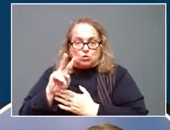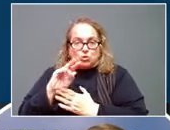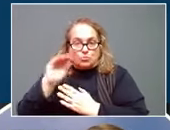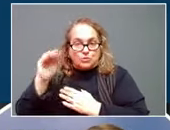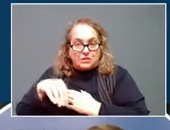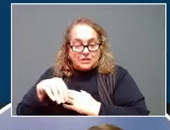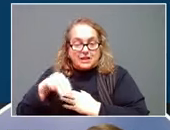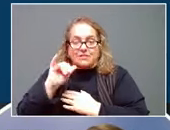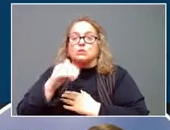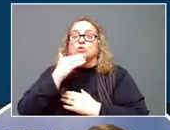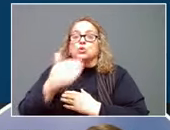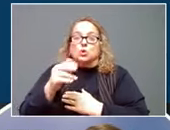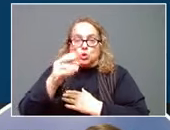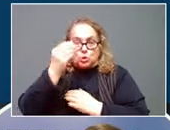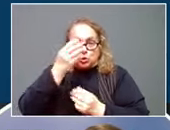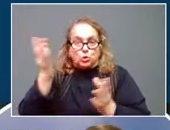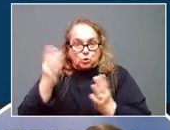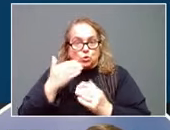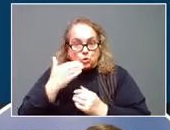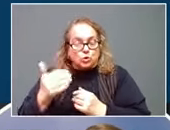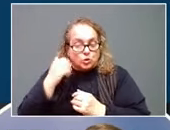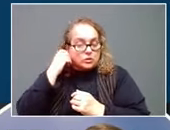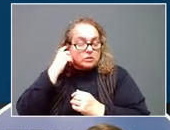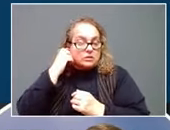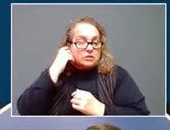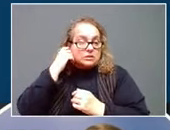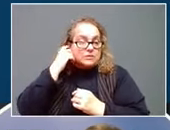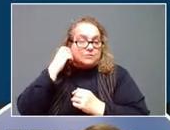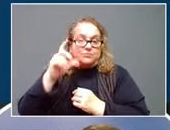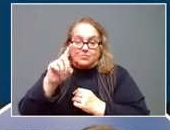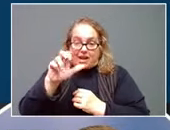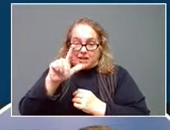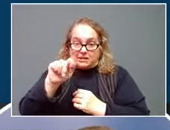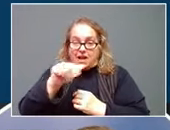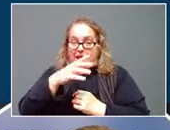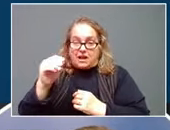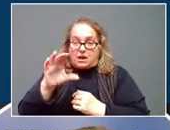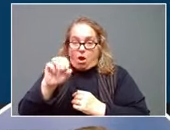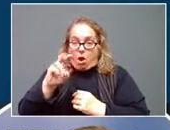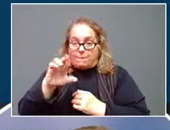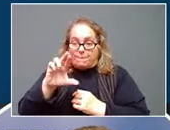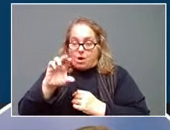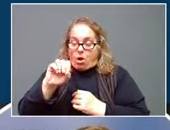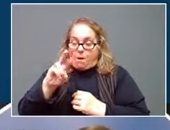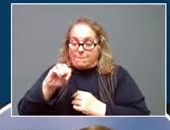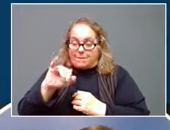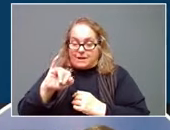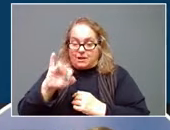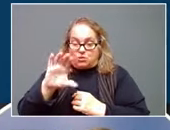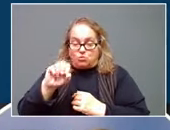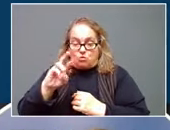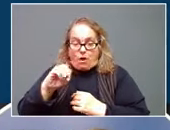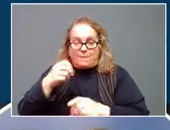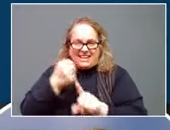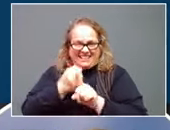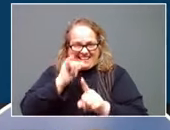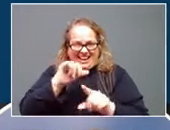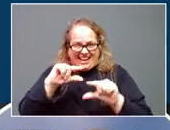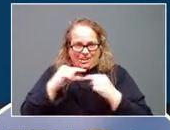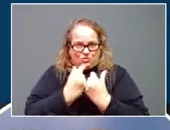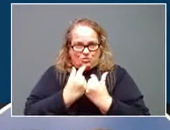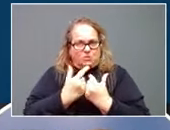good news, as we have seen Delta and Omicron hit this age group a lot harder than Alpha or the